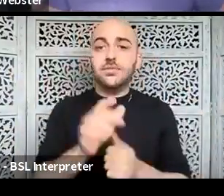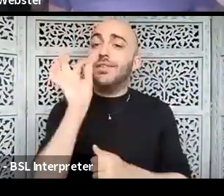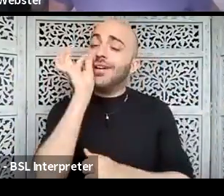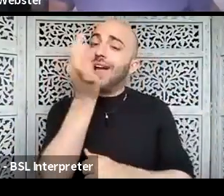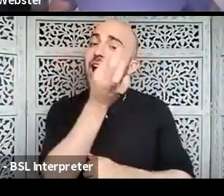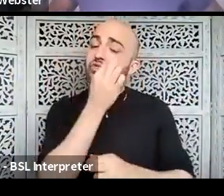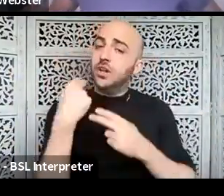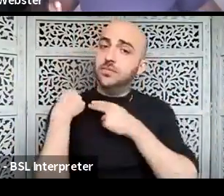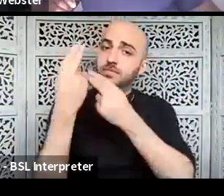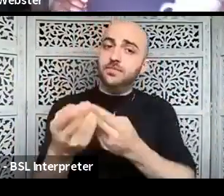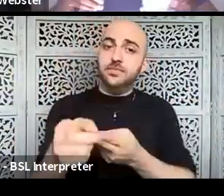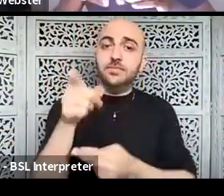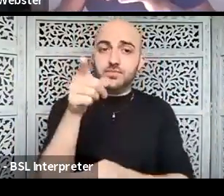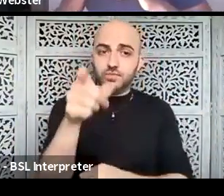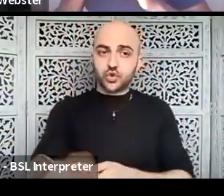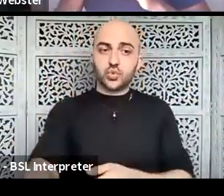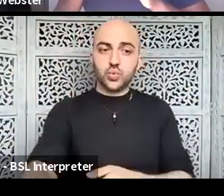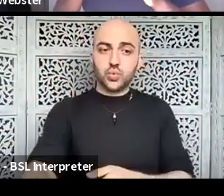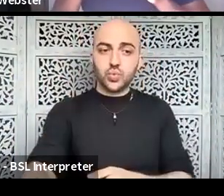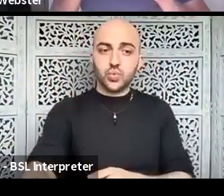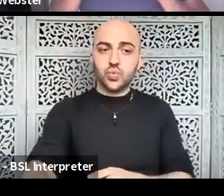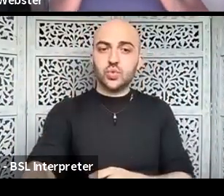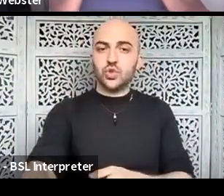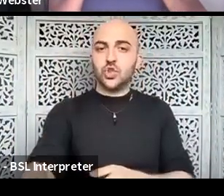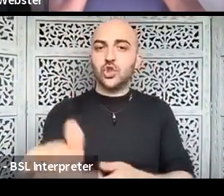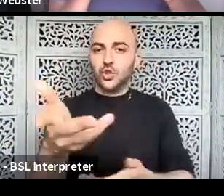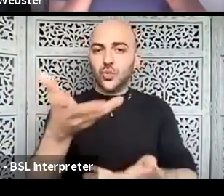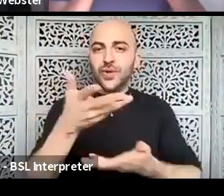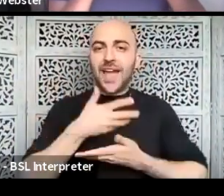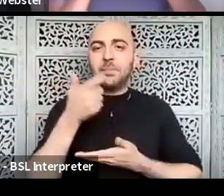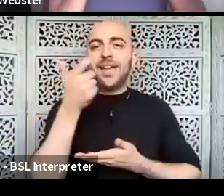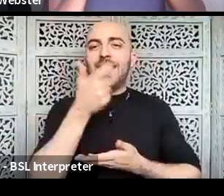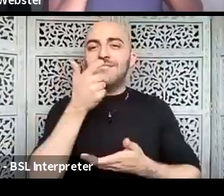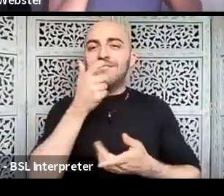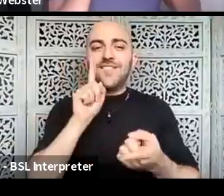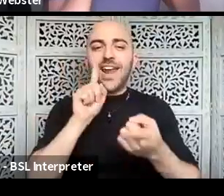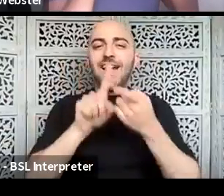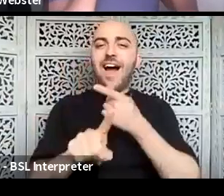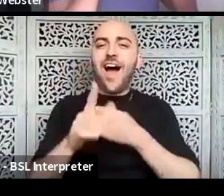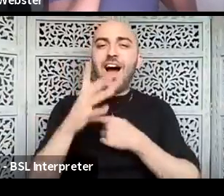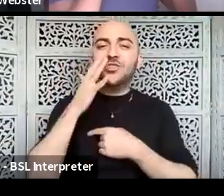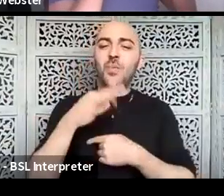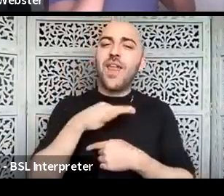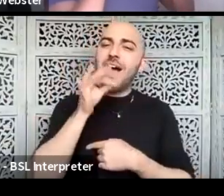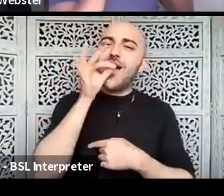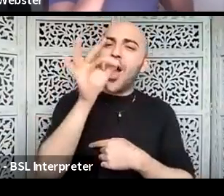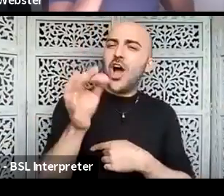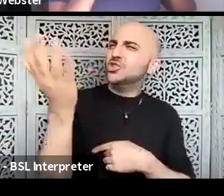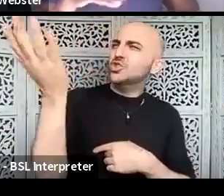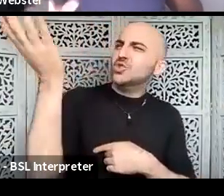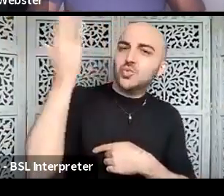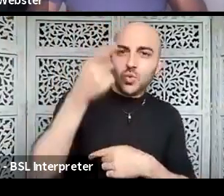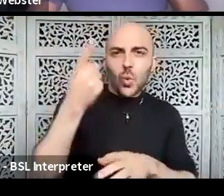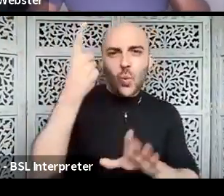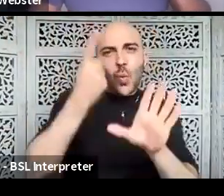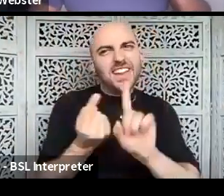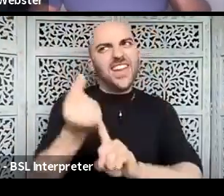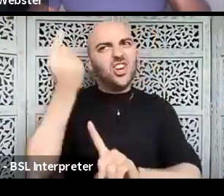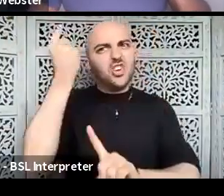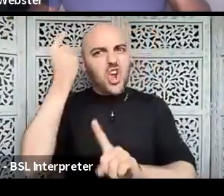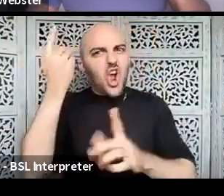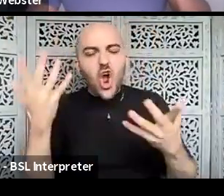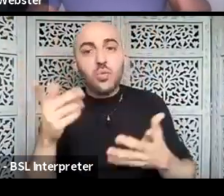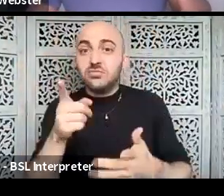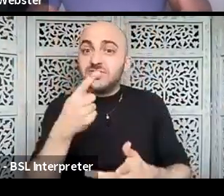Caroline, let me come to you. You gave me a funny answer to this when I asked you a little while back, where were you a year ago?